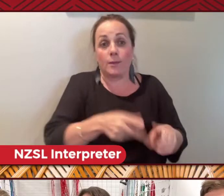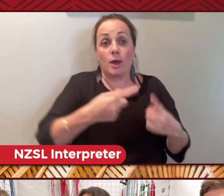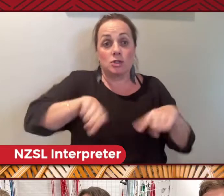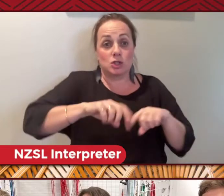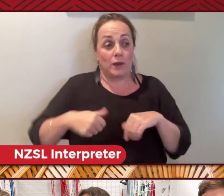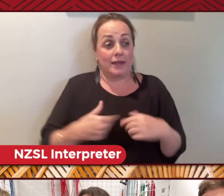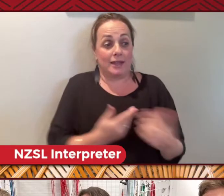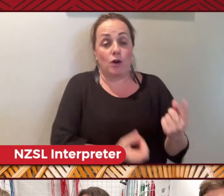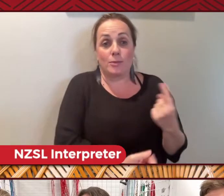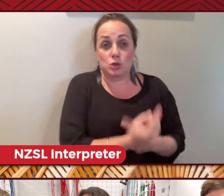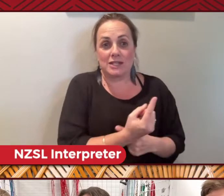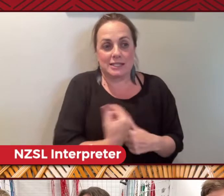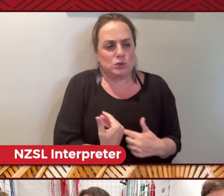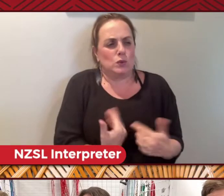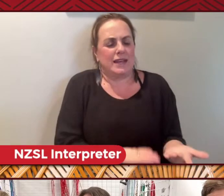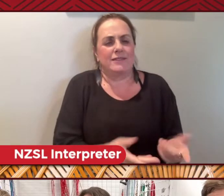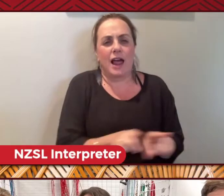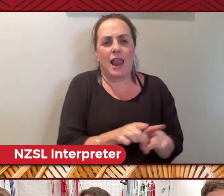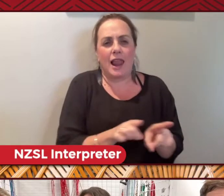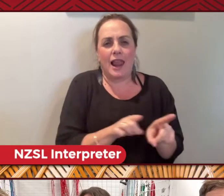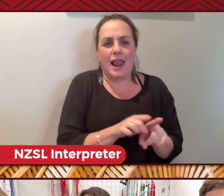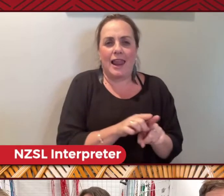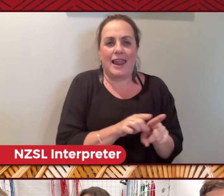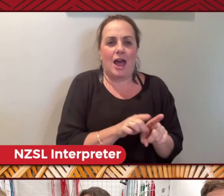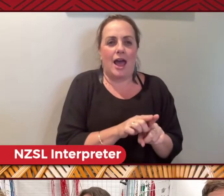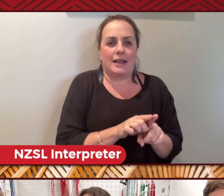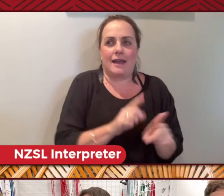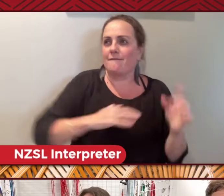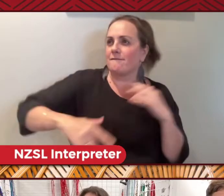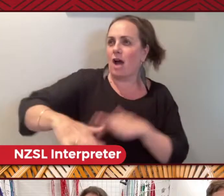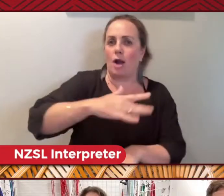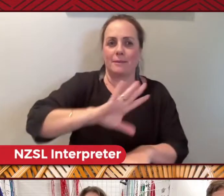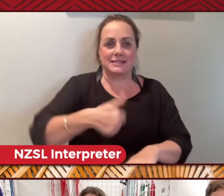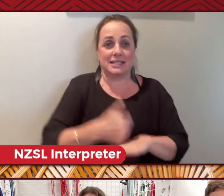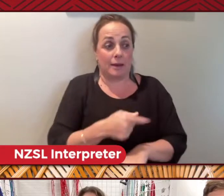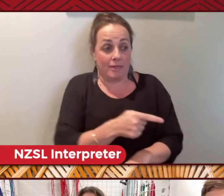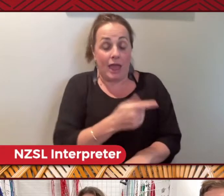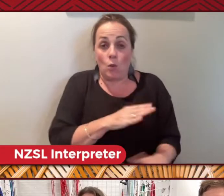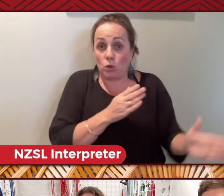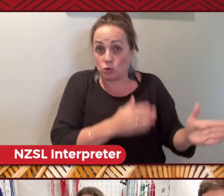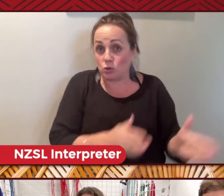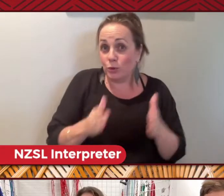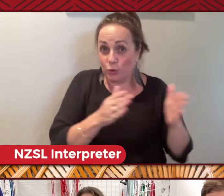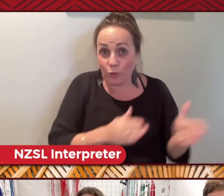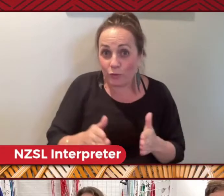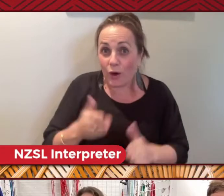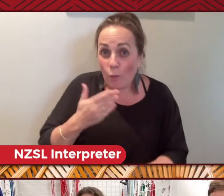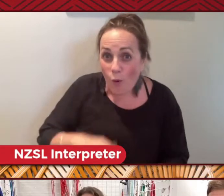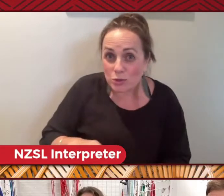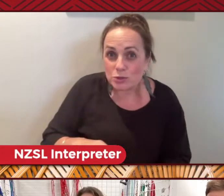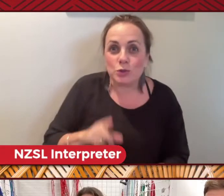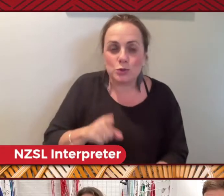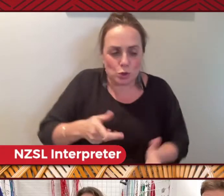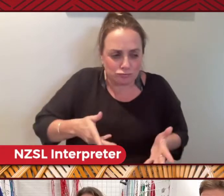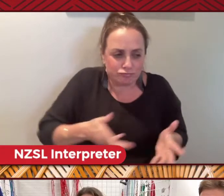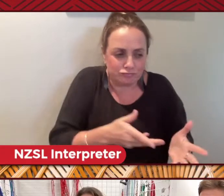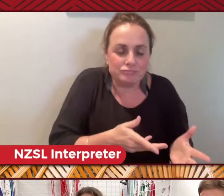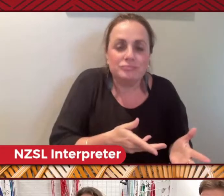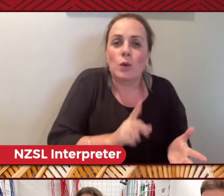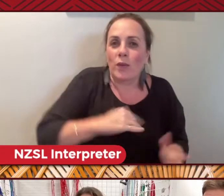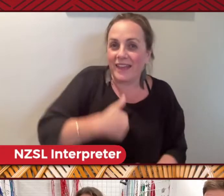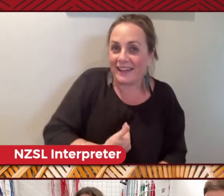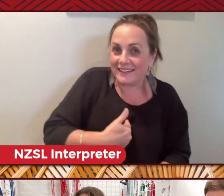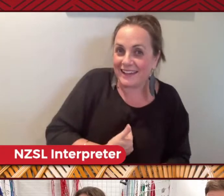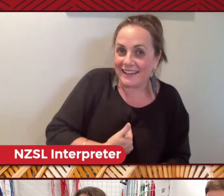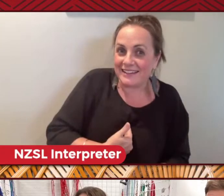all the conditions for their innate blueprint of wanting to move and allowing them to do that. So once you give a child,